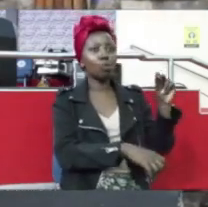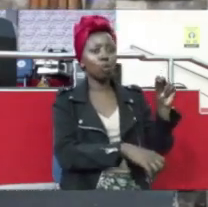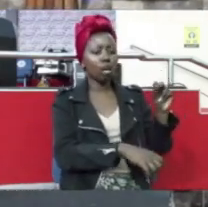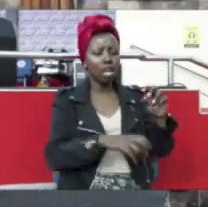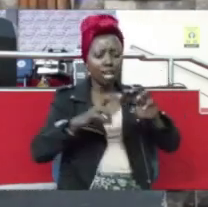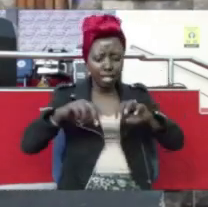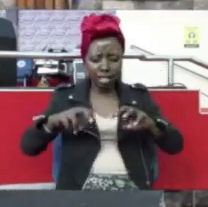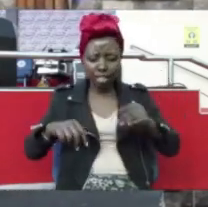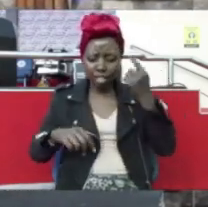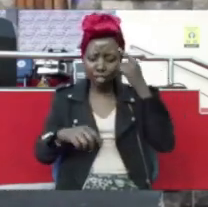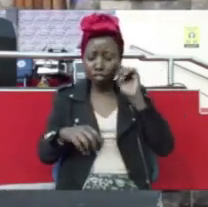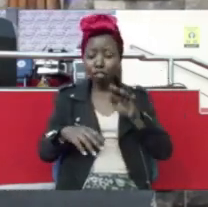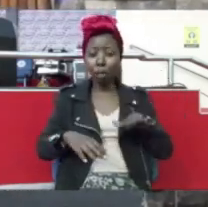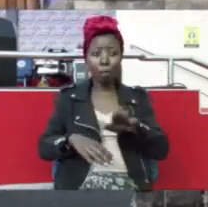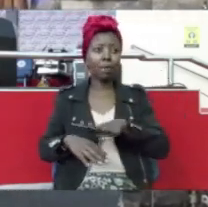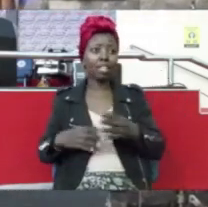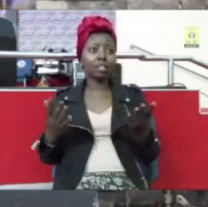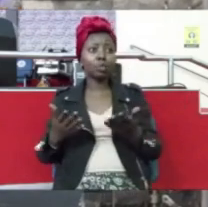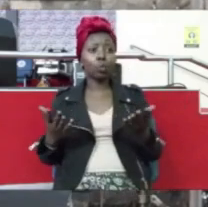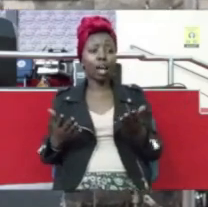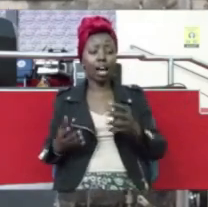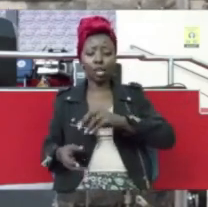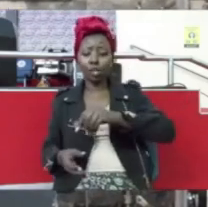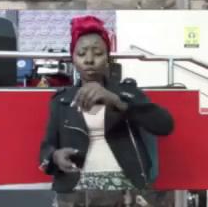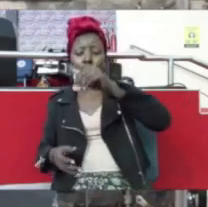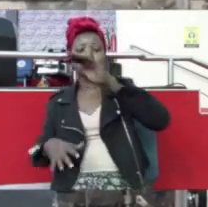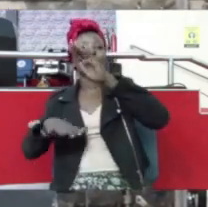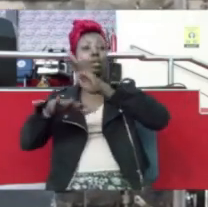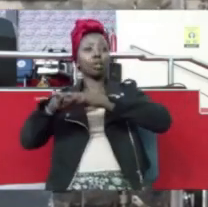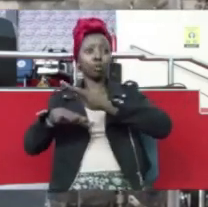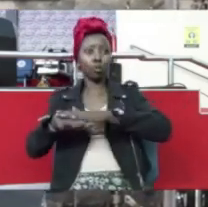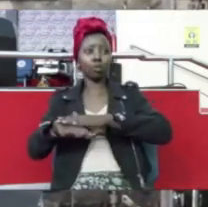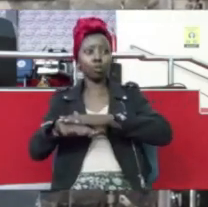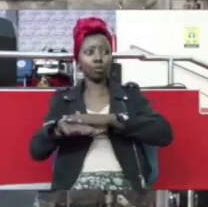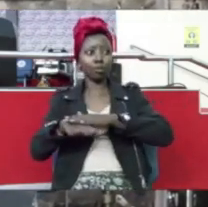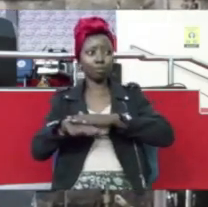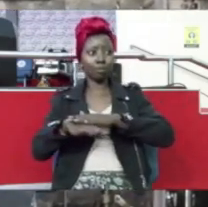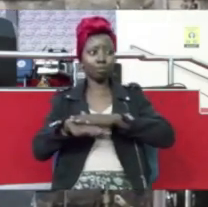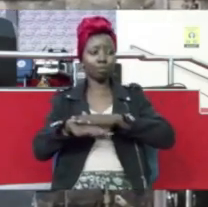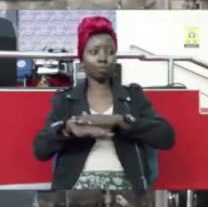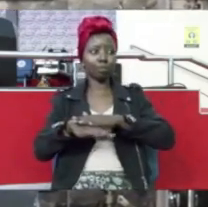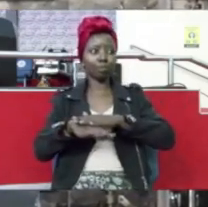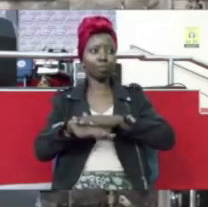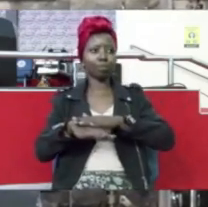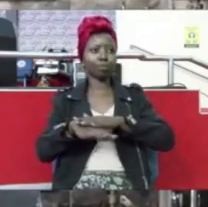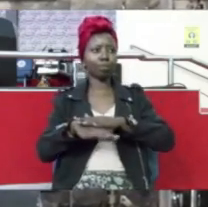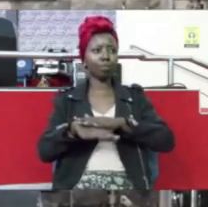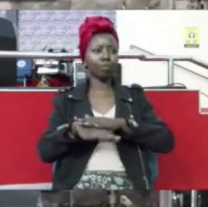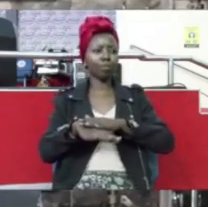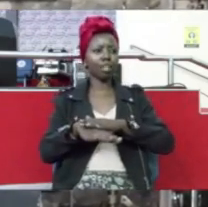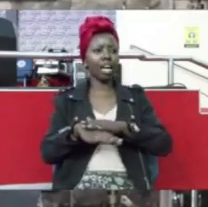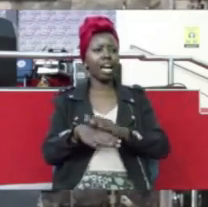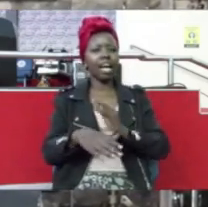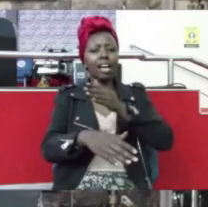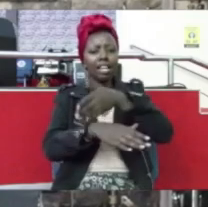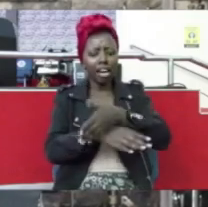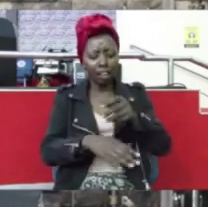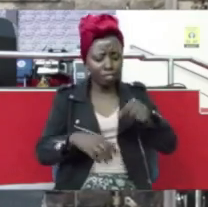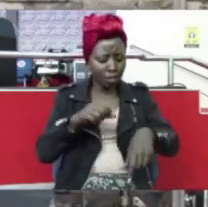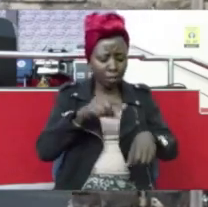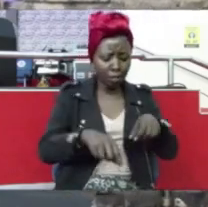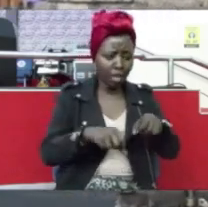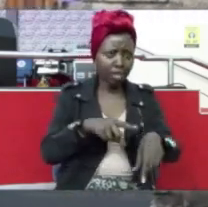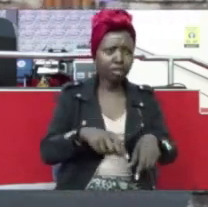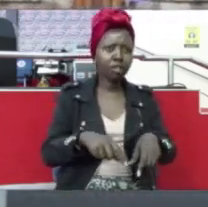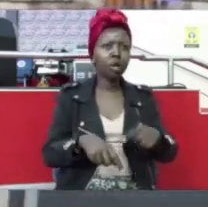the right kind of place to plant. Wanatafuta mahali ambapo ni mwafaka kupanda ile mbegu yao. And after they have planted, they won't go to